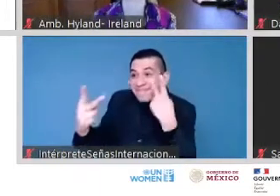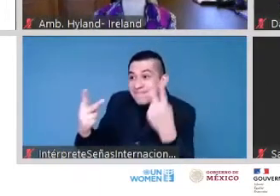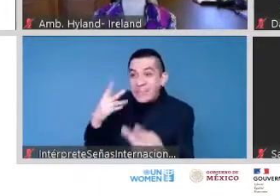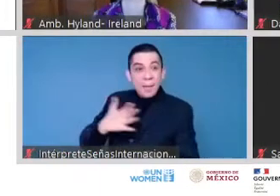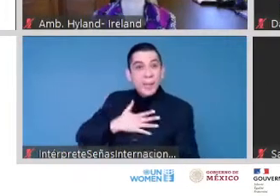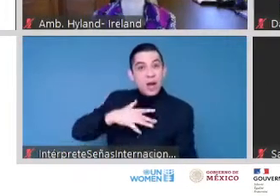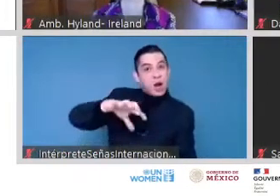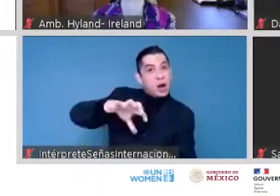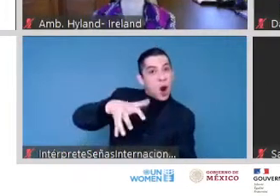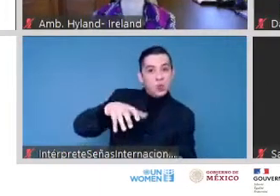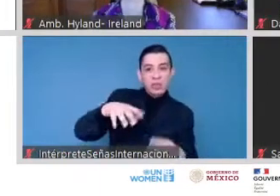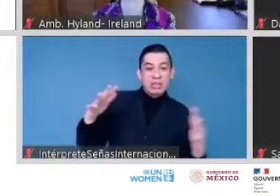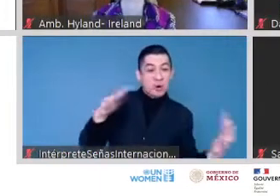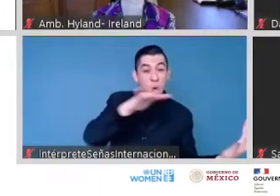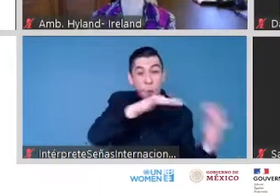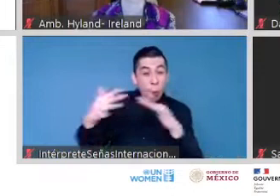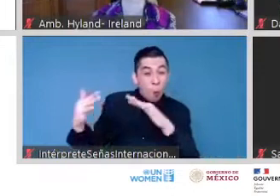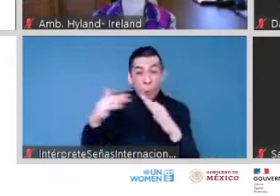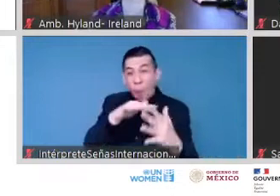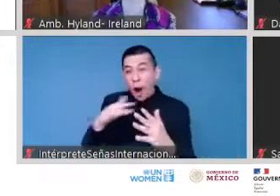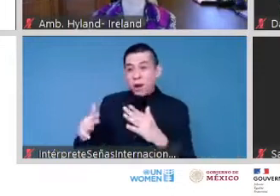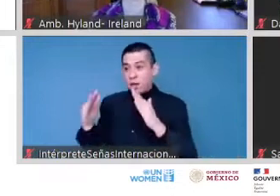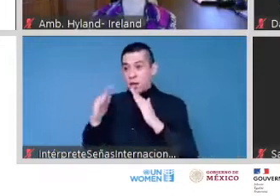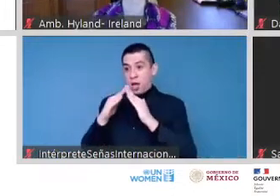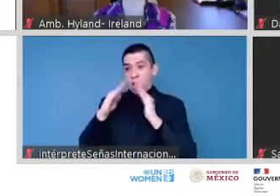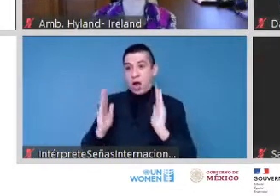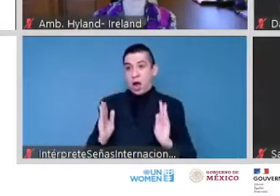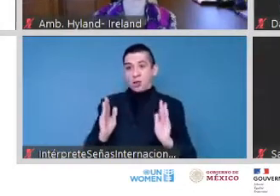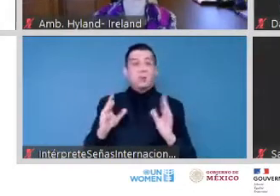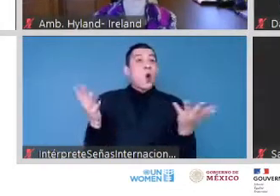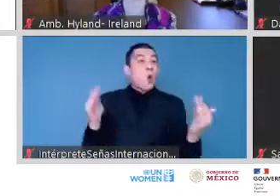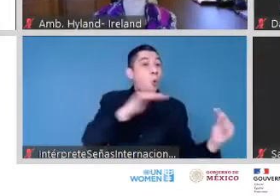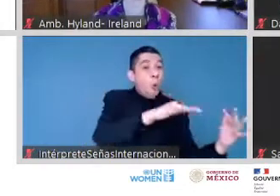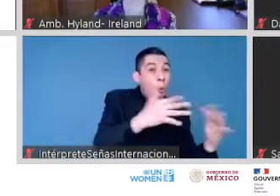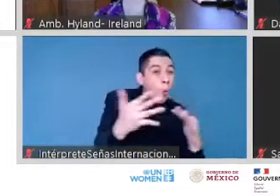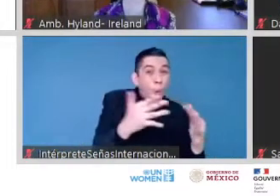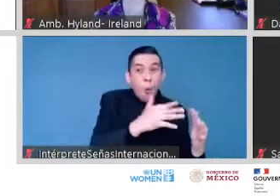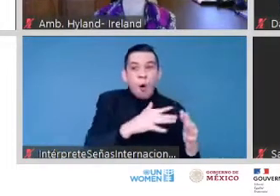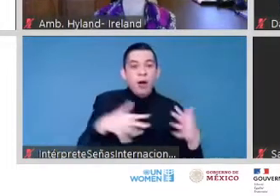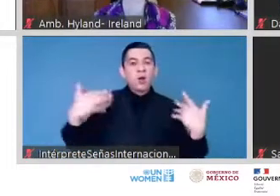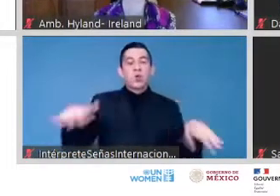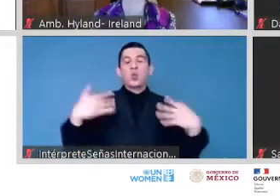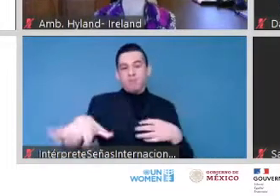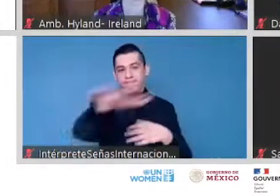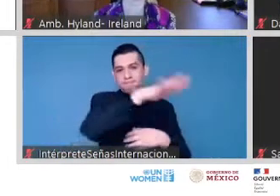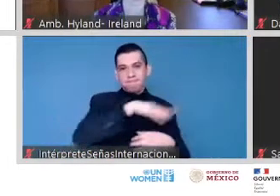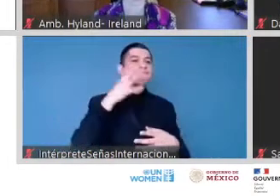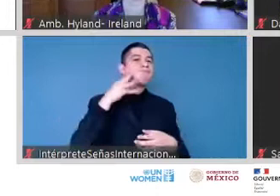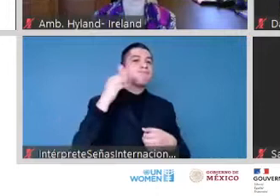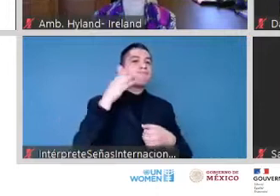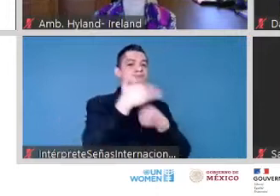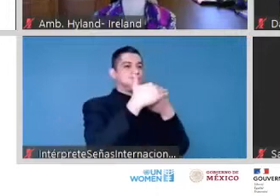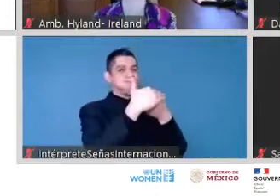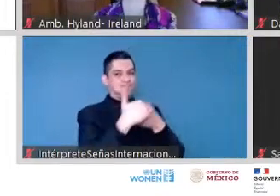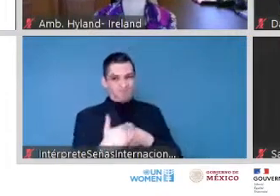in reunifications of families. So the combined impacts of conflict and COVID on women and girls, they remain deep, complex, and they